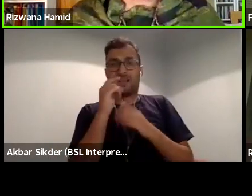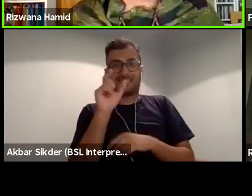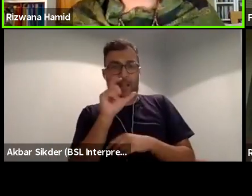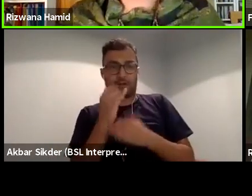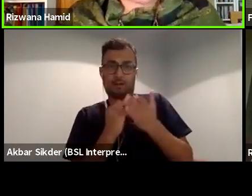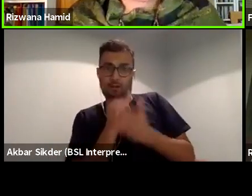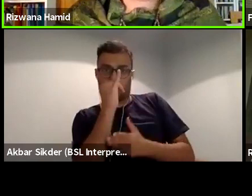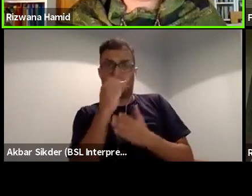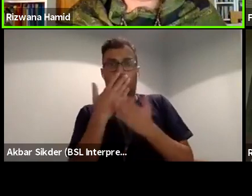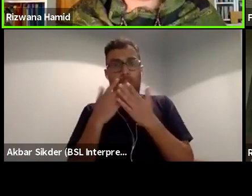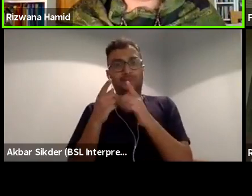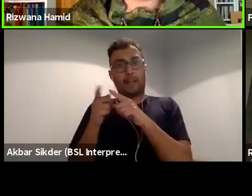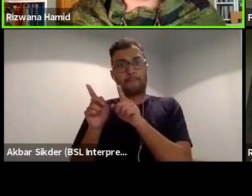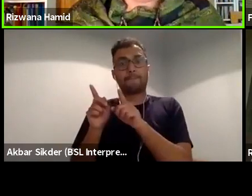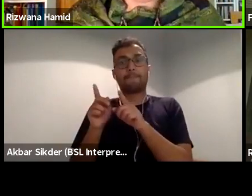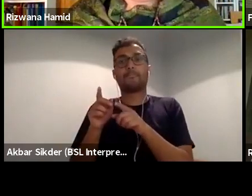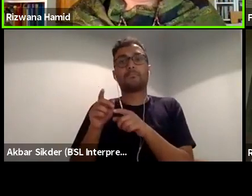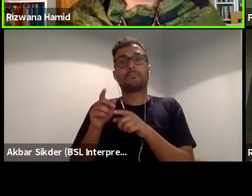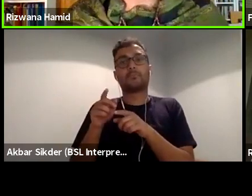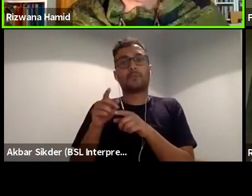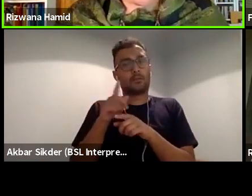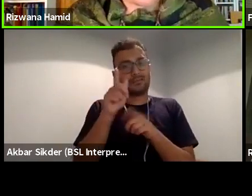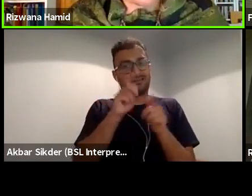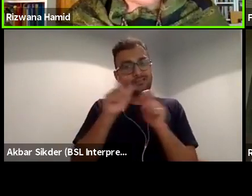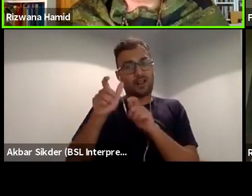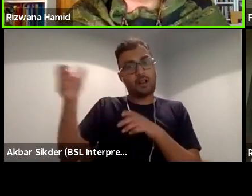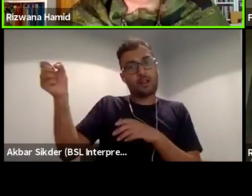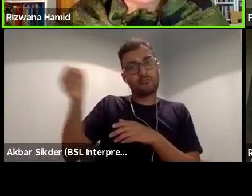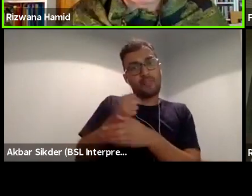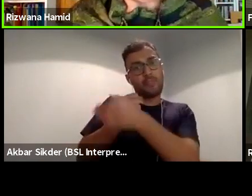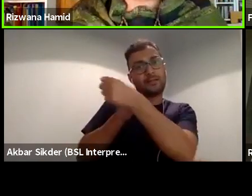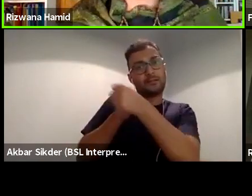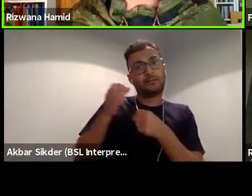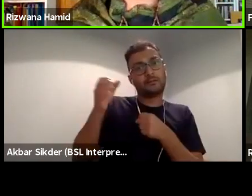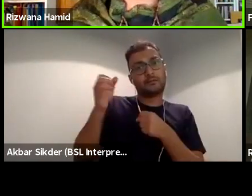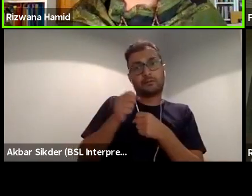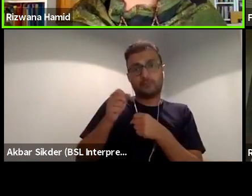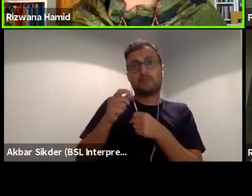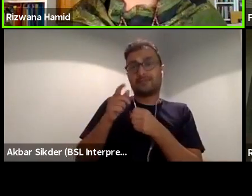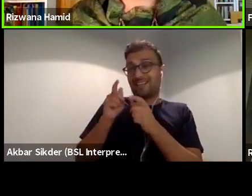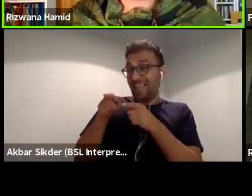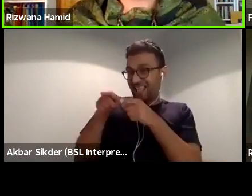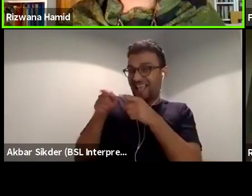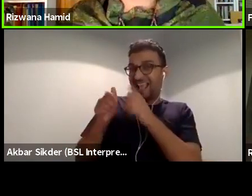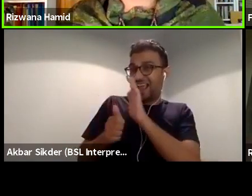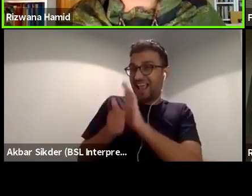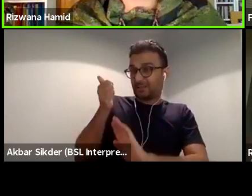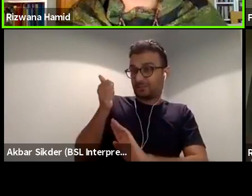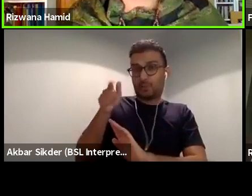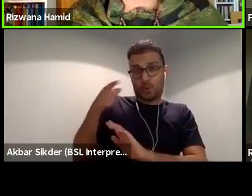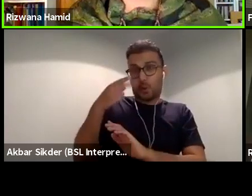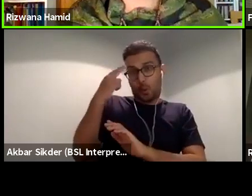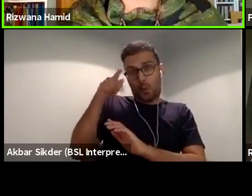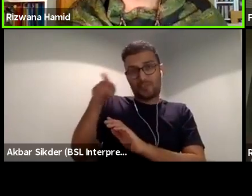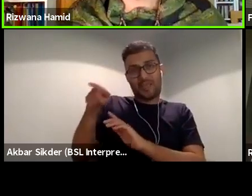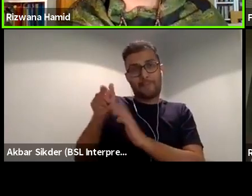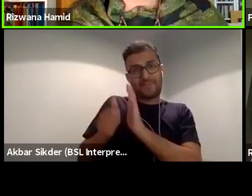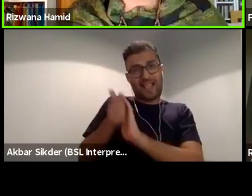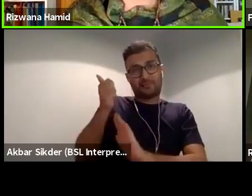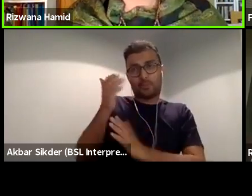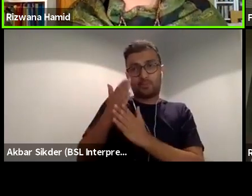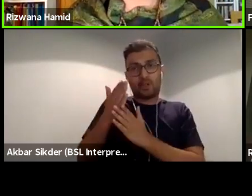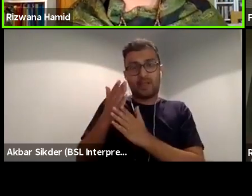brought on as experts, and without being challenged or without being given a context as to who these people are and what their views